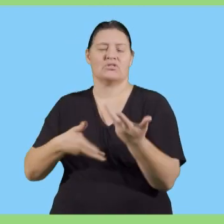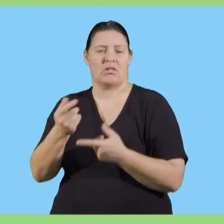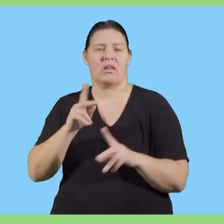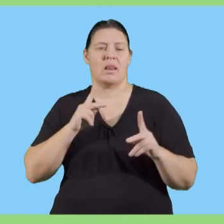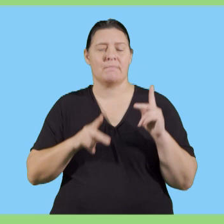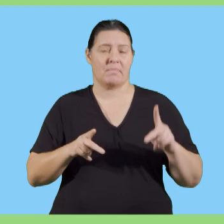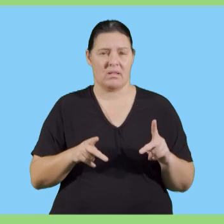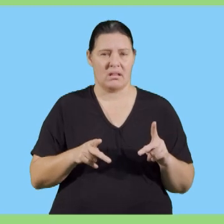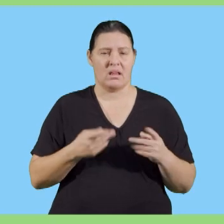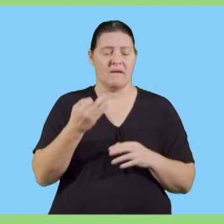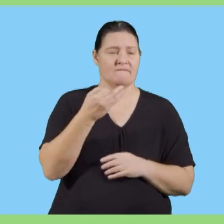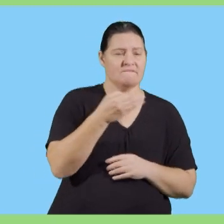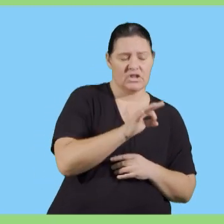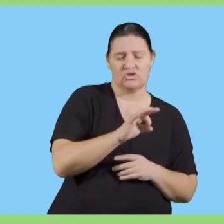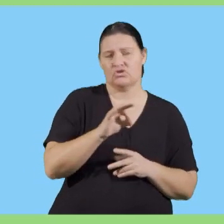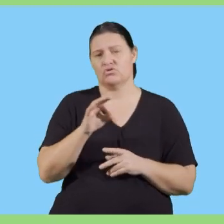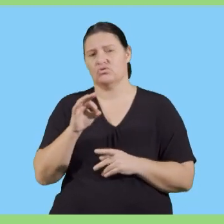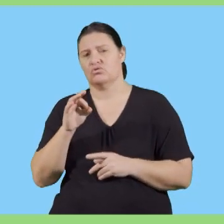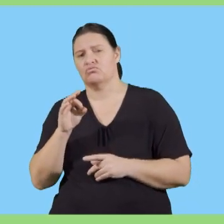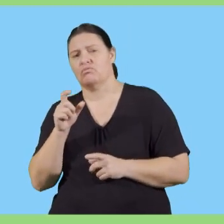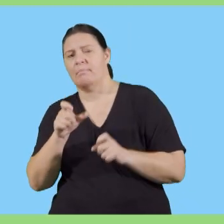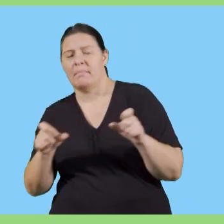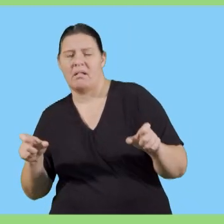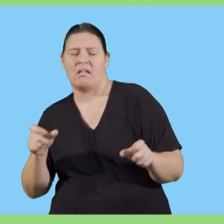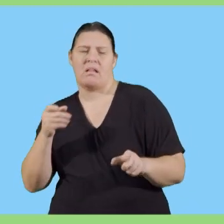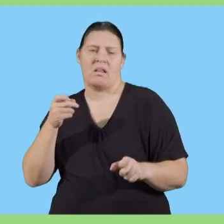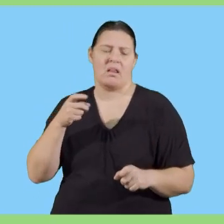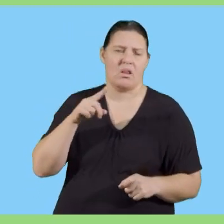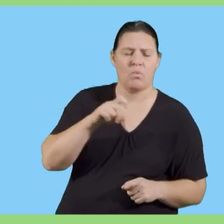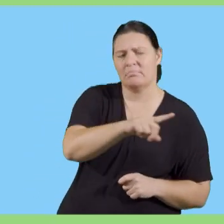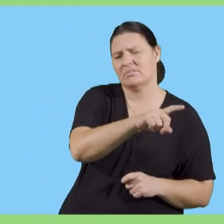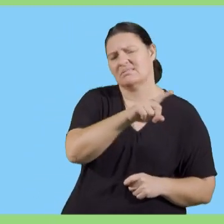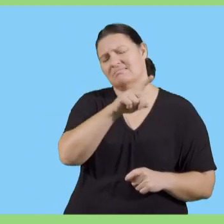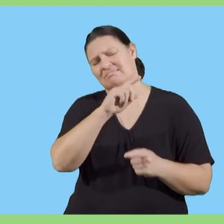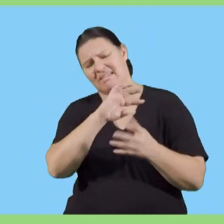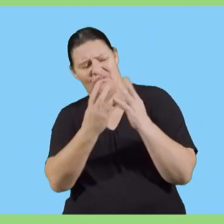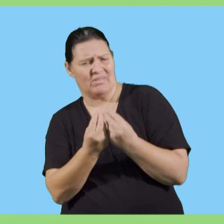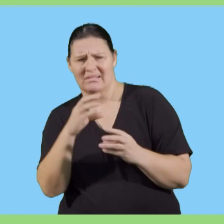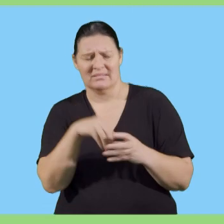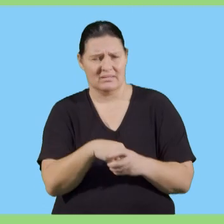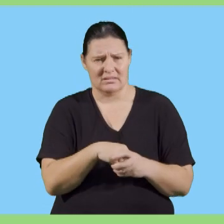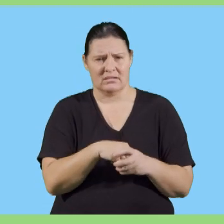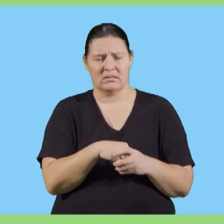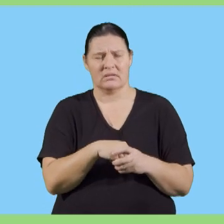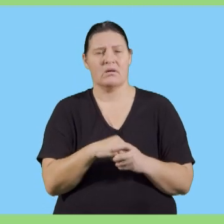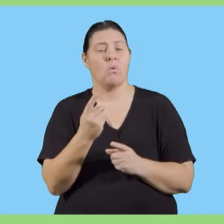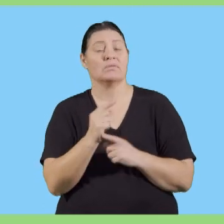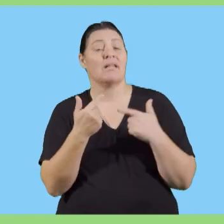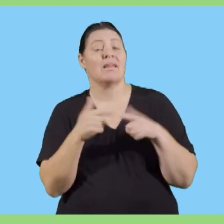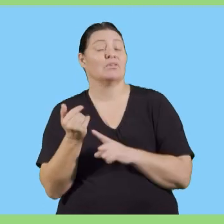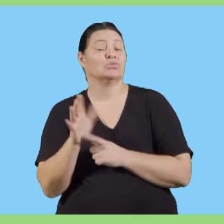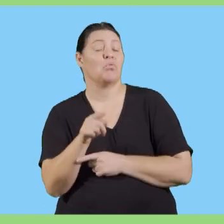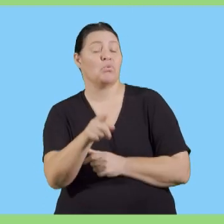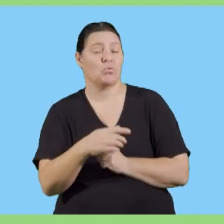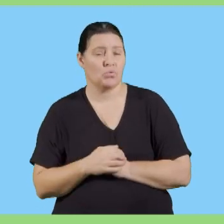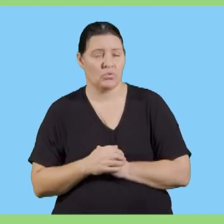between people, between fish, between worms, between frogs, a population of algae and reeds. What ecological level